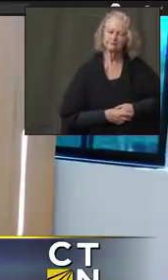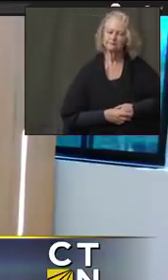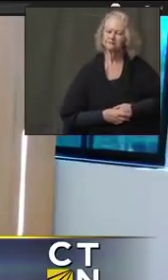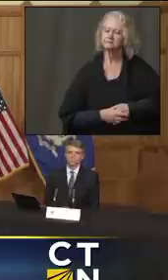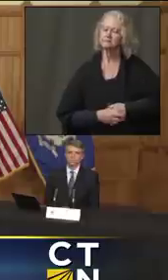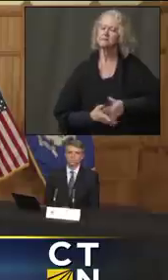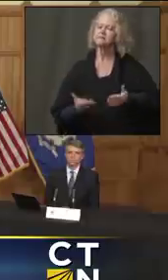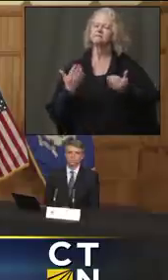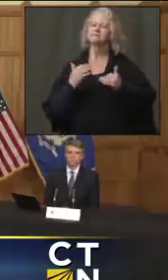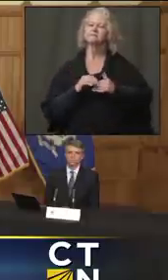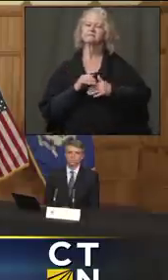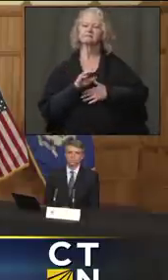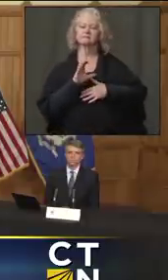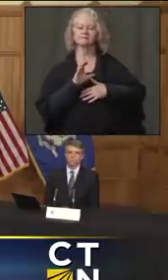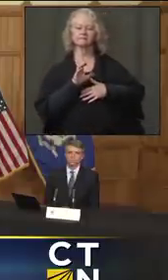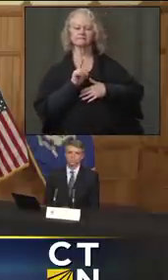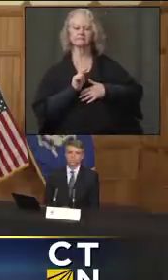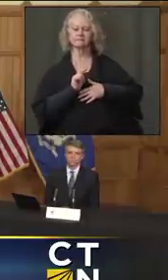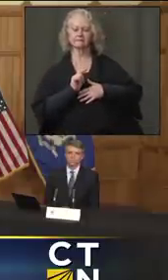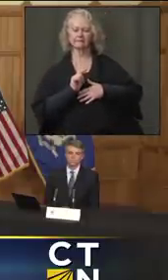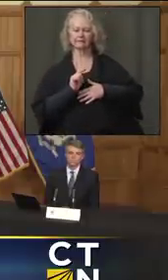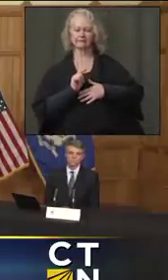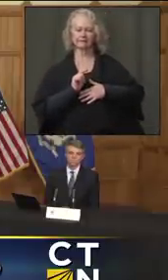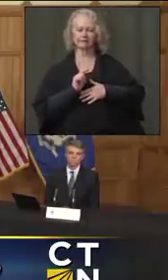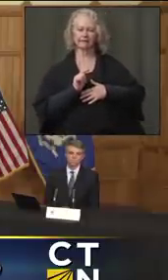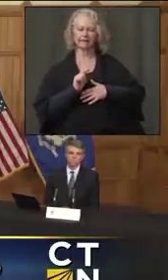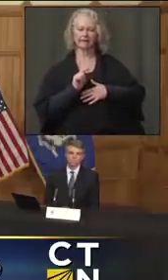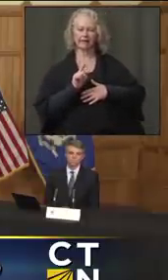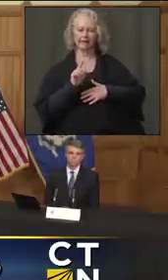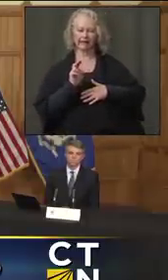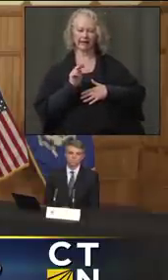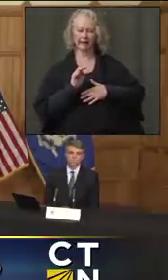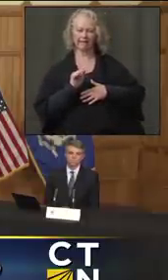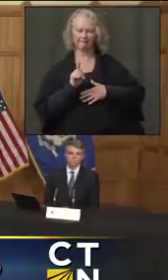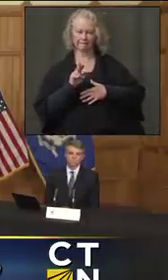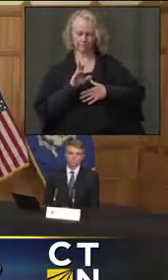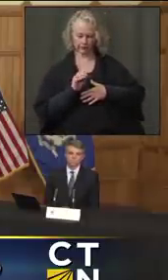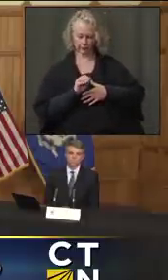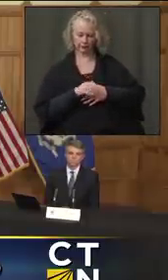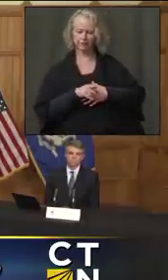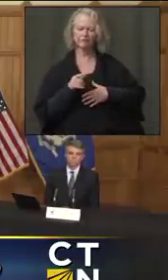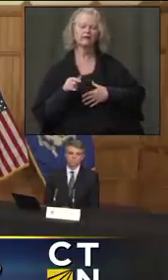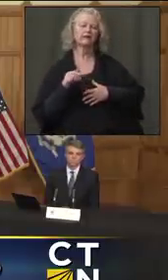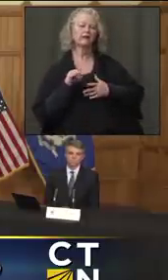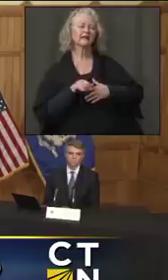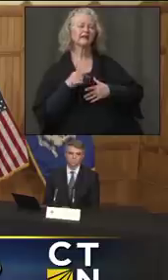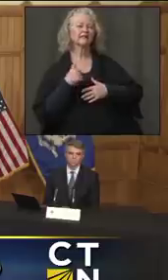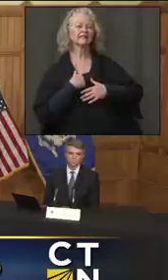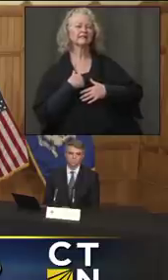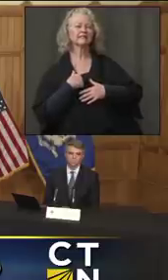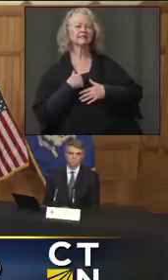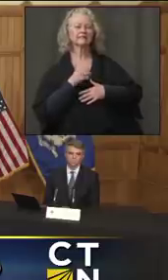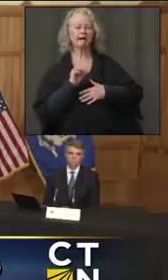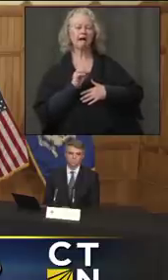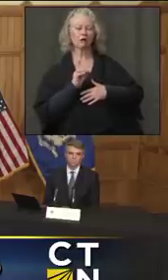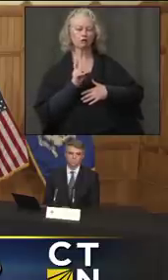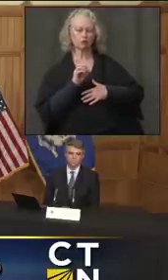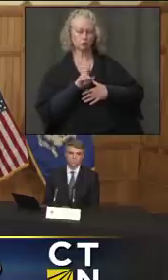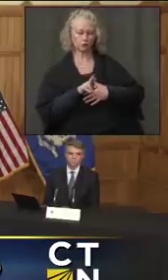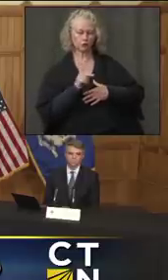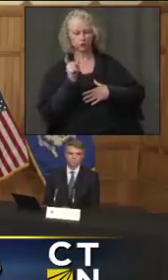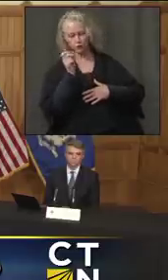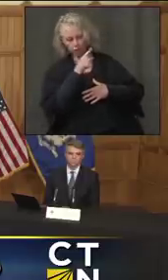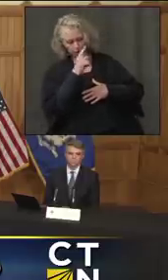Move along next to CT and Vivo. Thank you, Max. This is Oscar with CT and Vivo. So, Governor, I have a